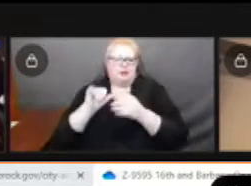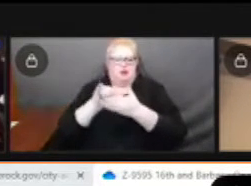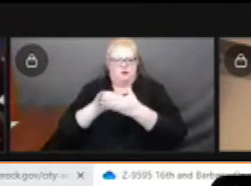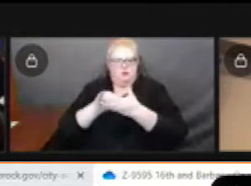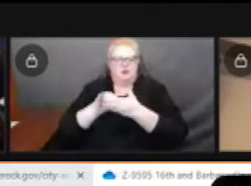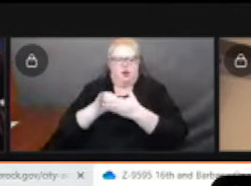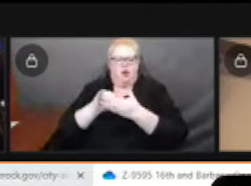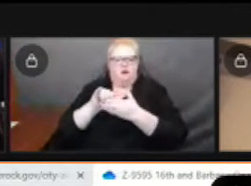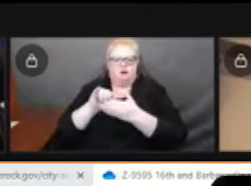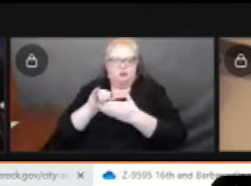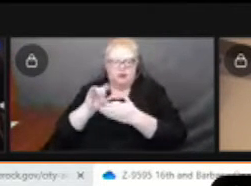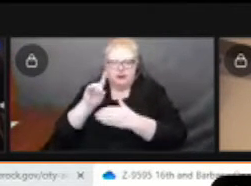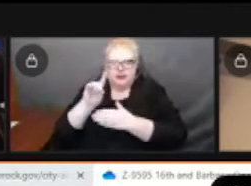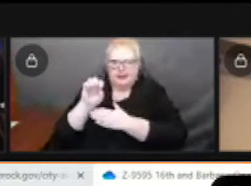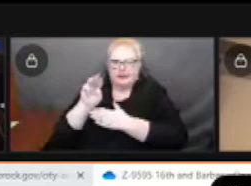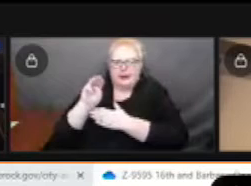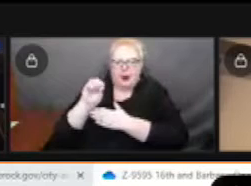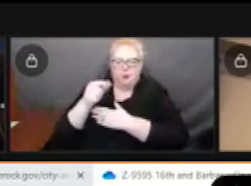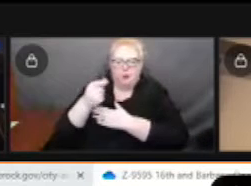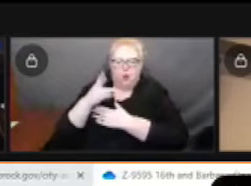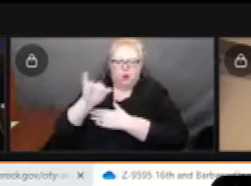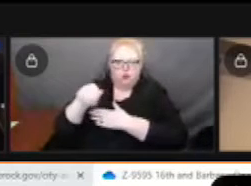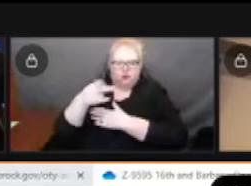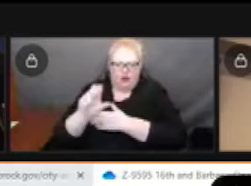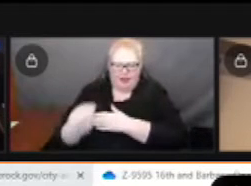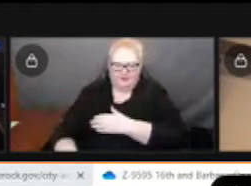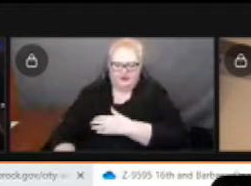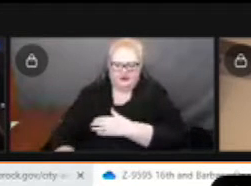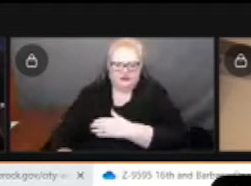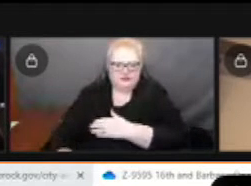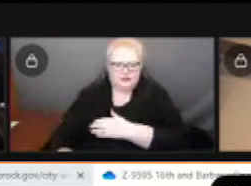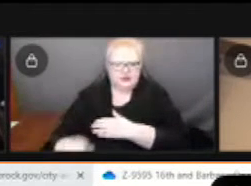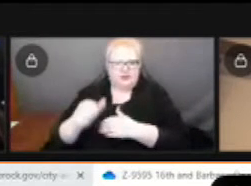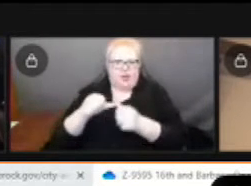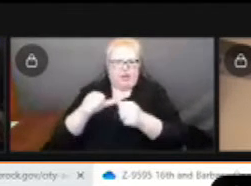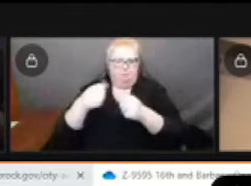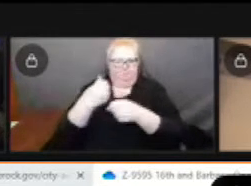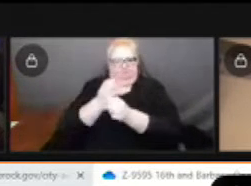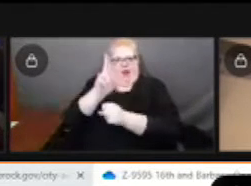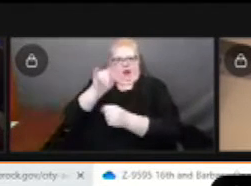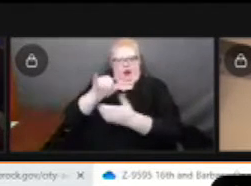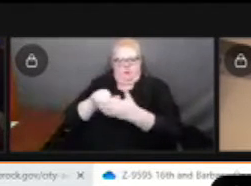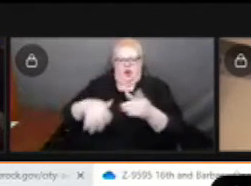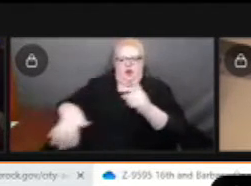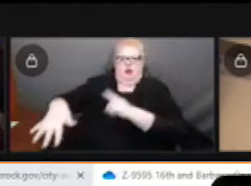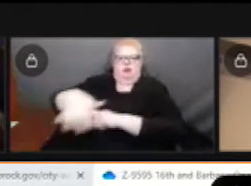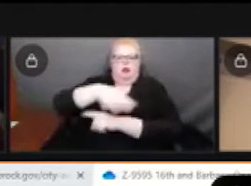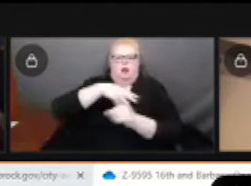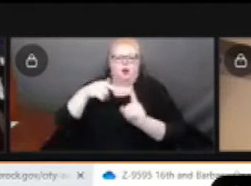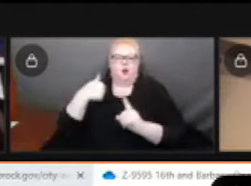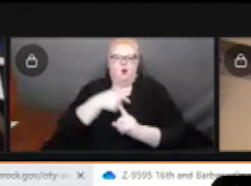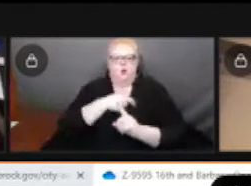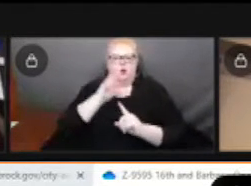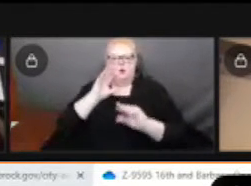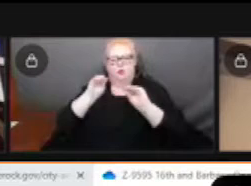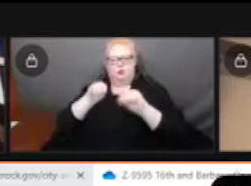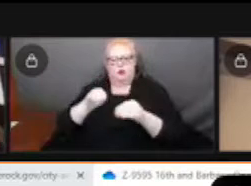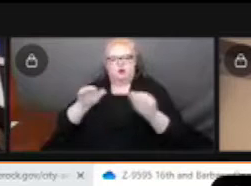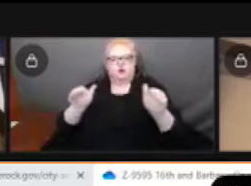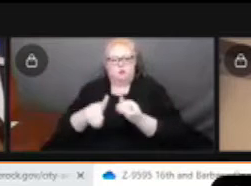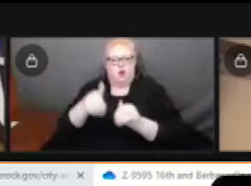neighborhood and that of Hanger Hill, the idea and the hope here is to create smaller homes that would be more affordable to